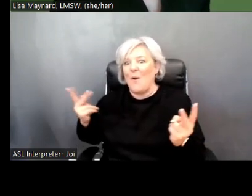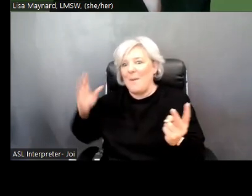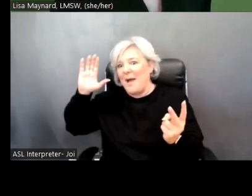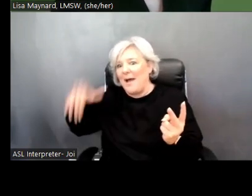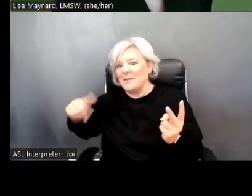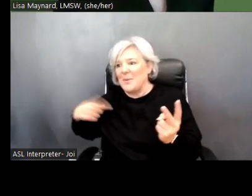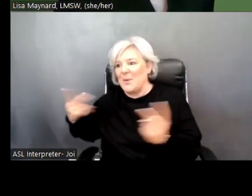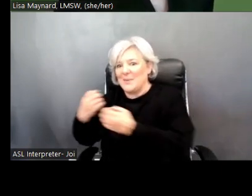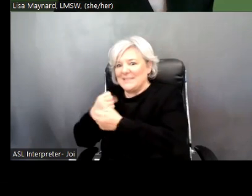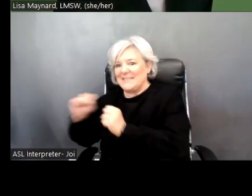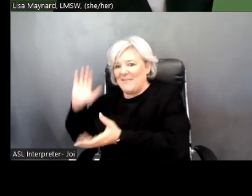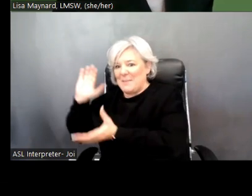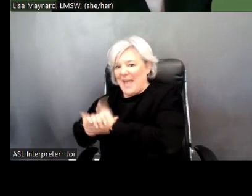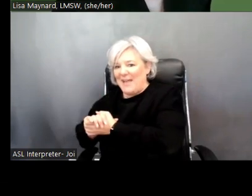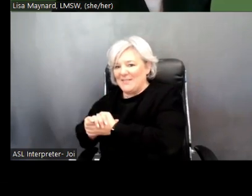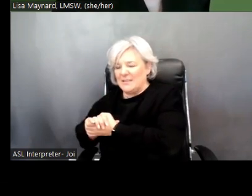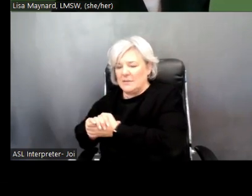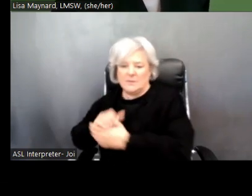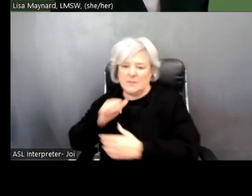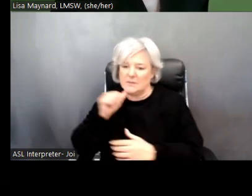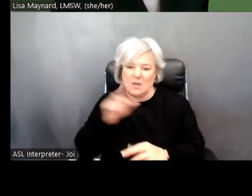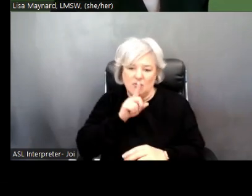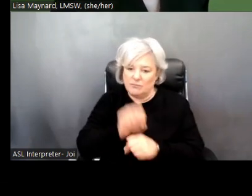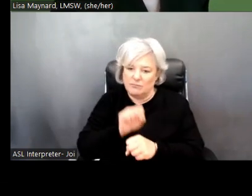That's an unrealistic expectation, right?